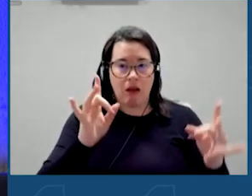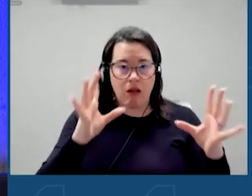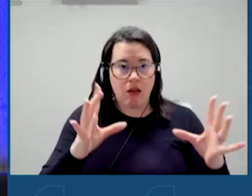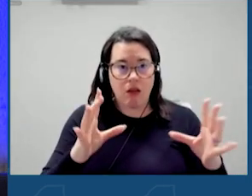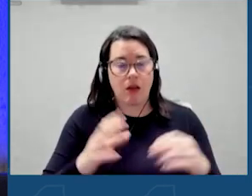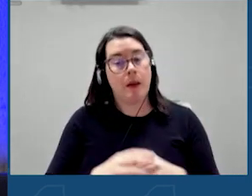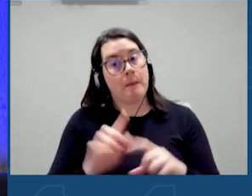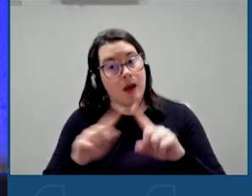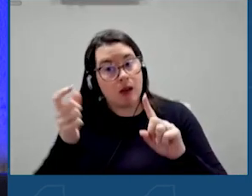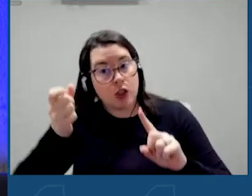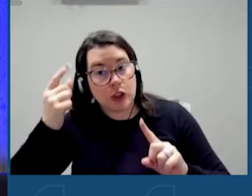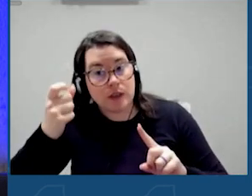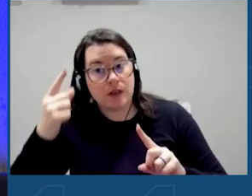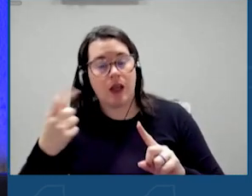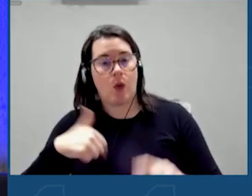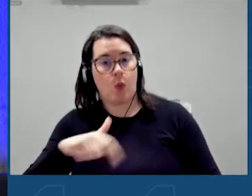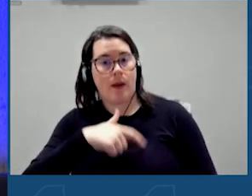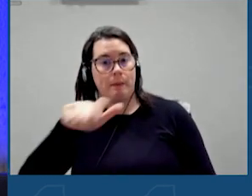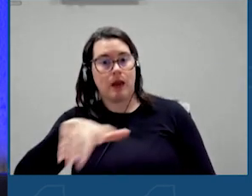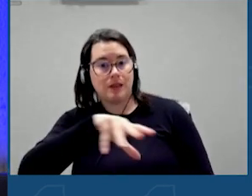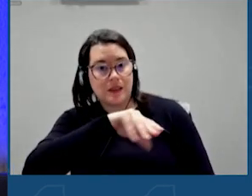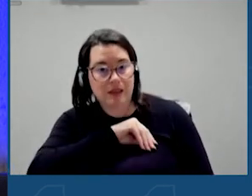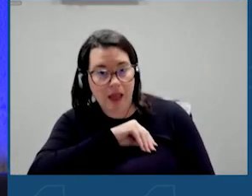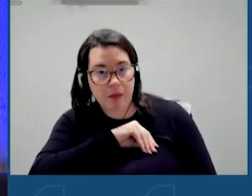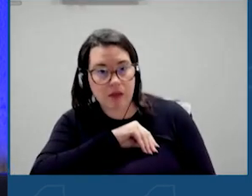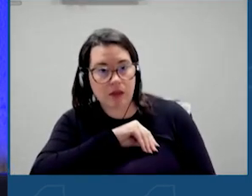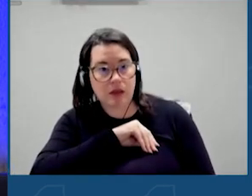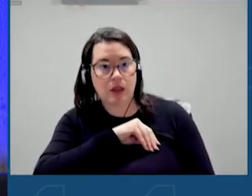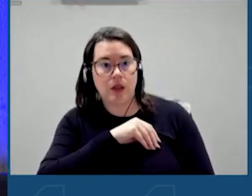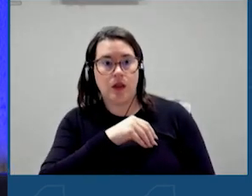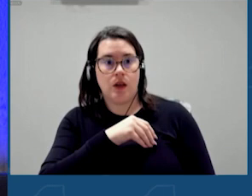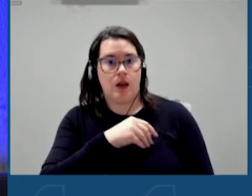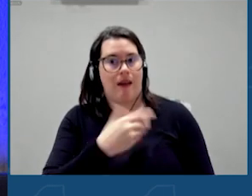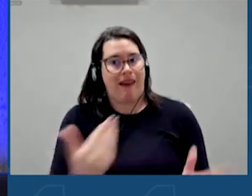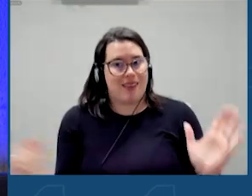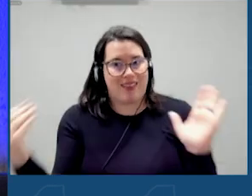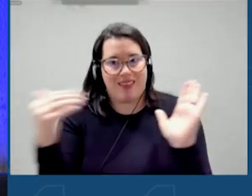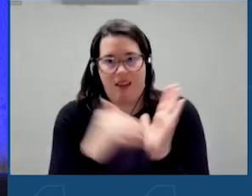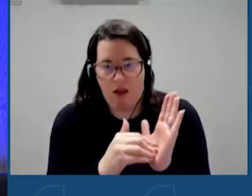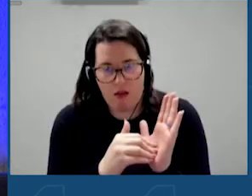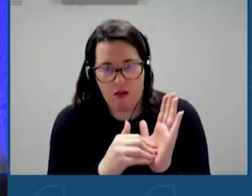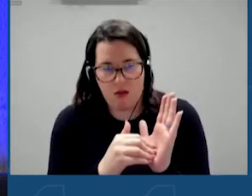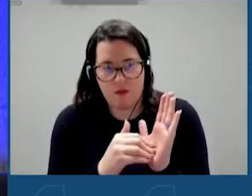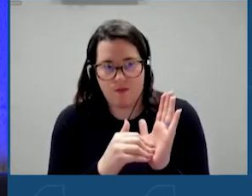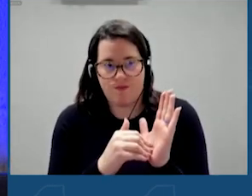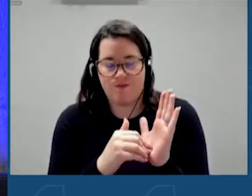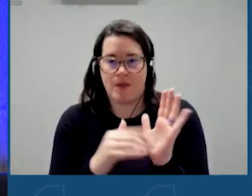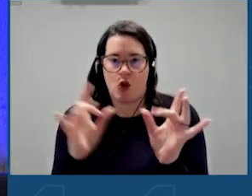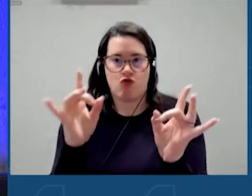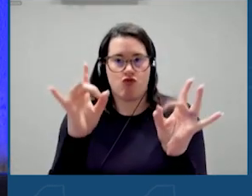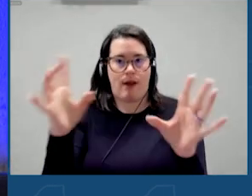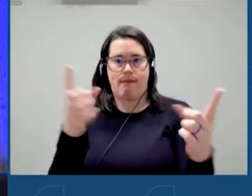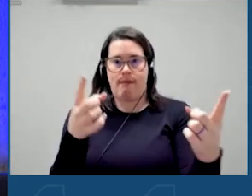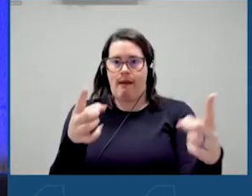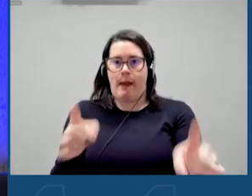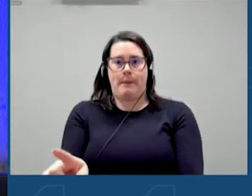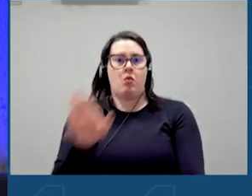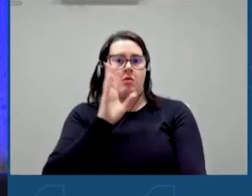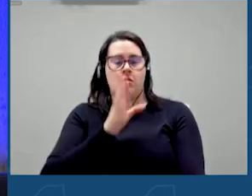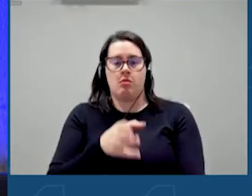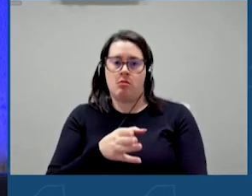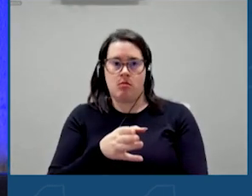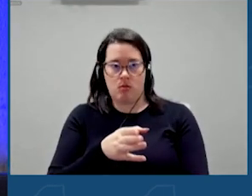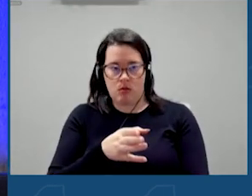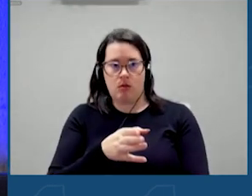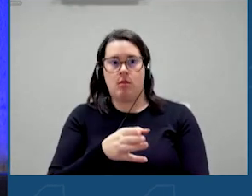But we have to accept the fact that we are once again staring down a crisis. And